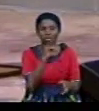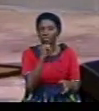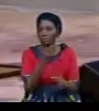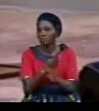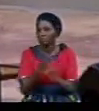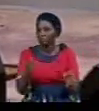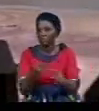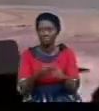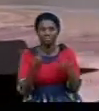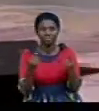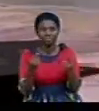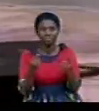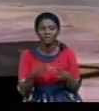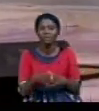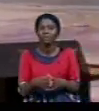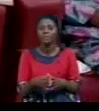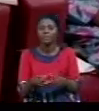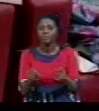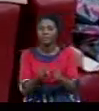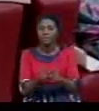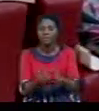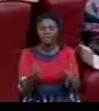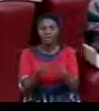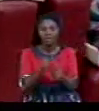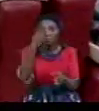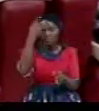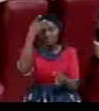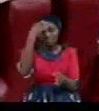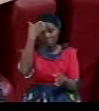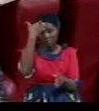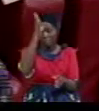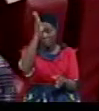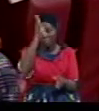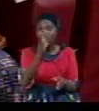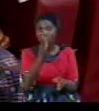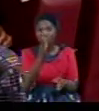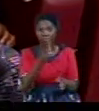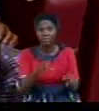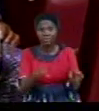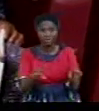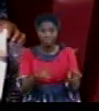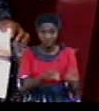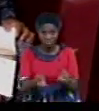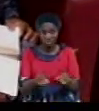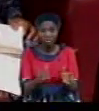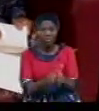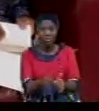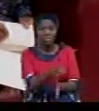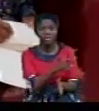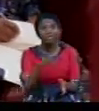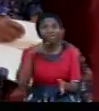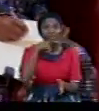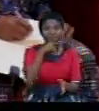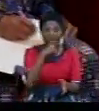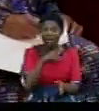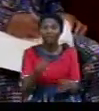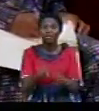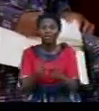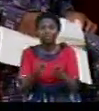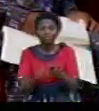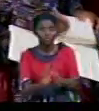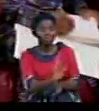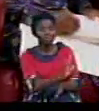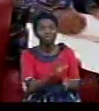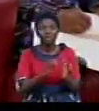sin in fact even you know as parents do parents will tell lies even to their own children you know